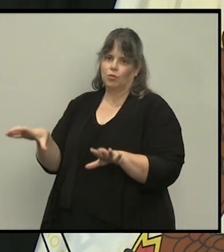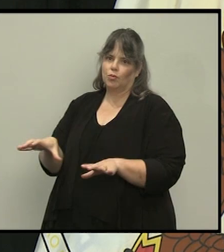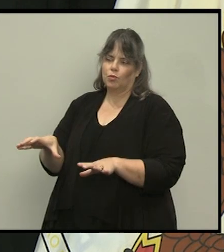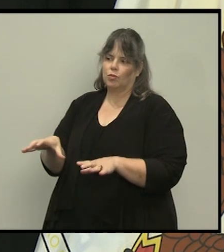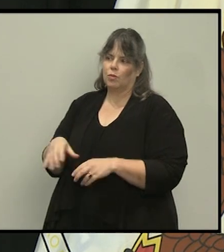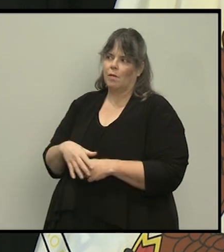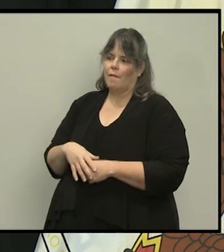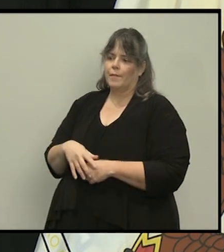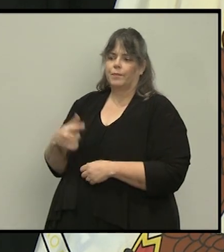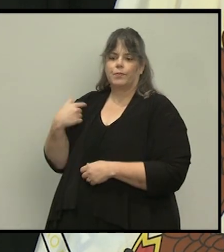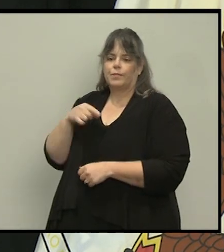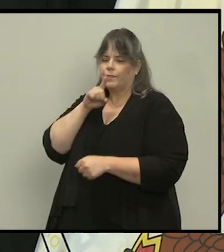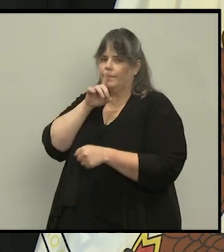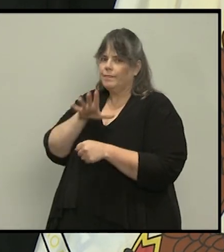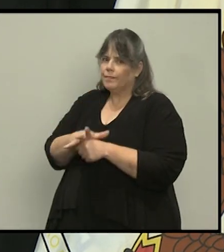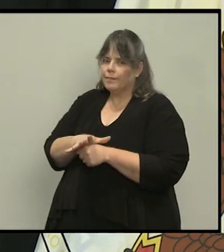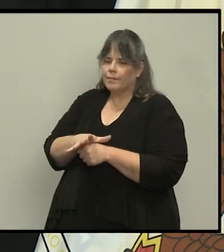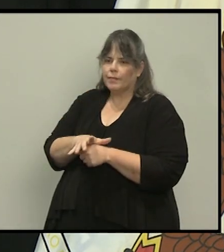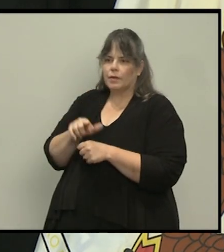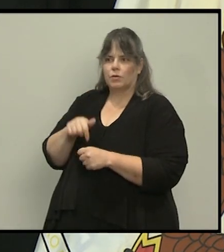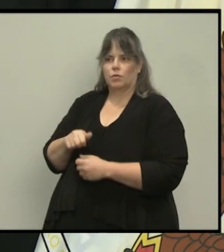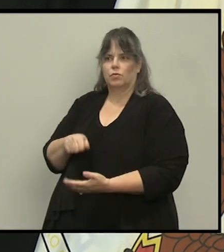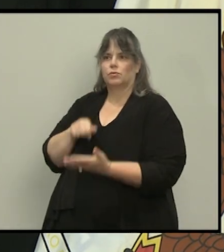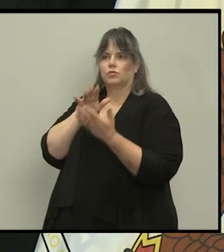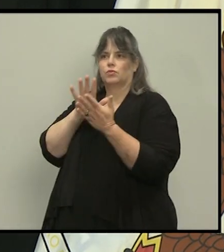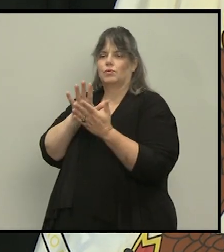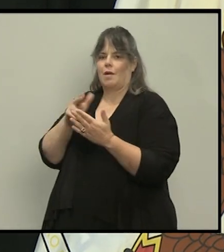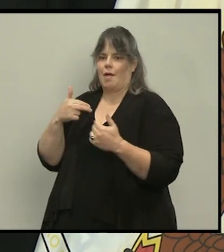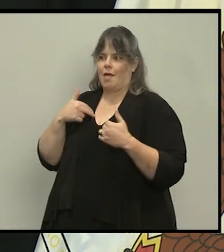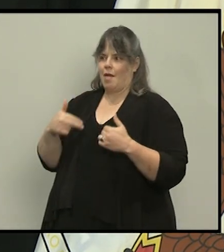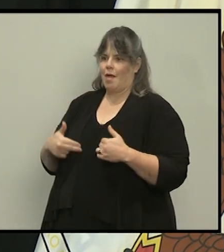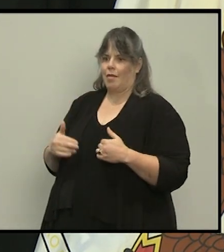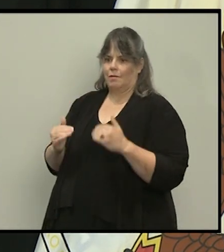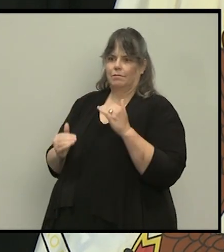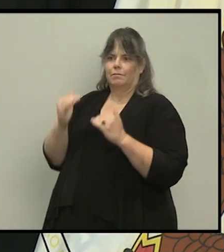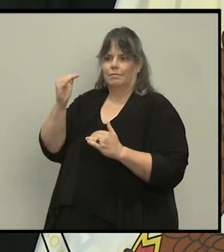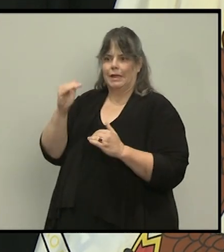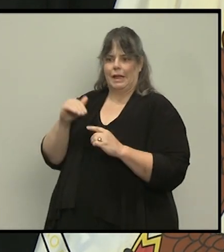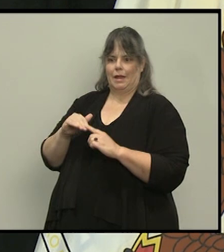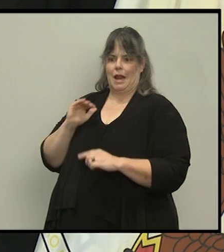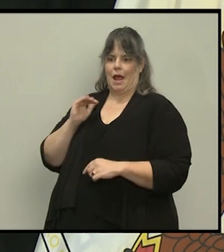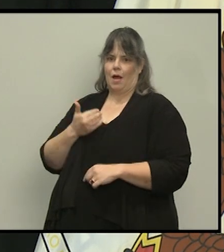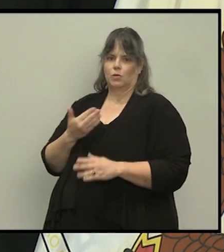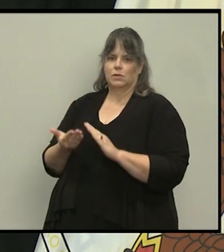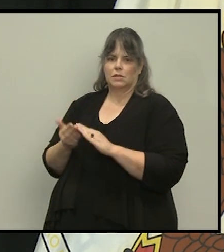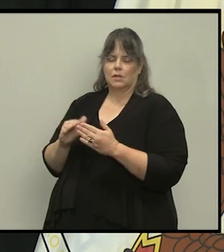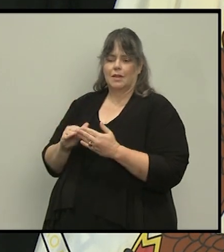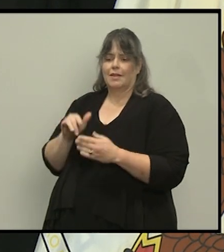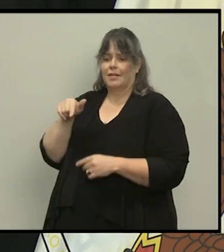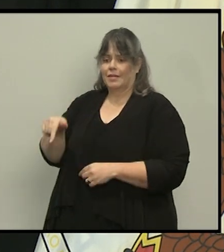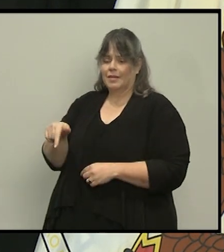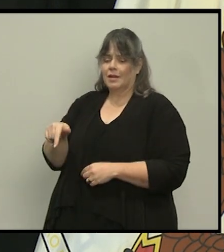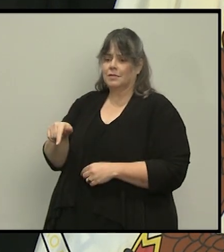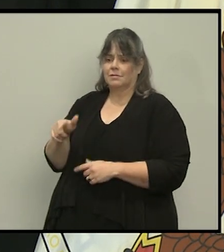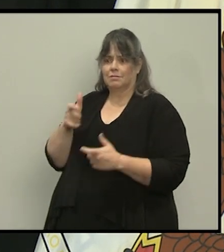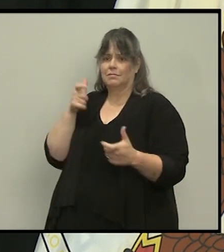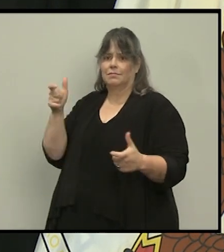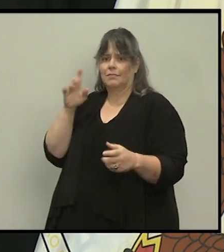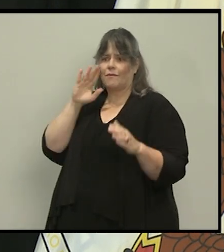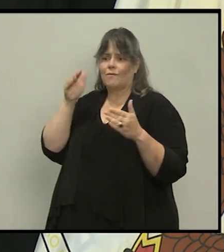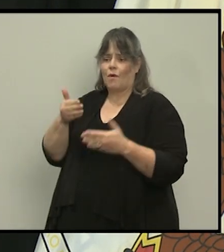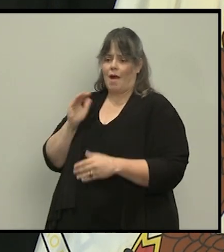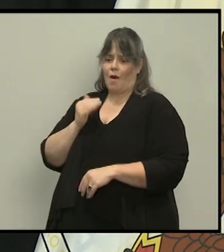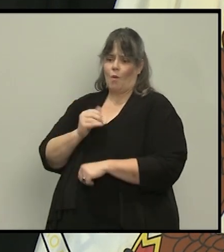We are committed to addressing health disparities in our city, and this and this is a major focus of our